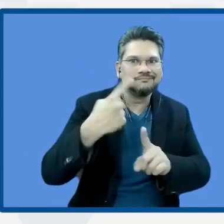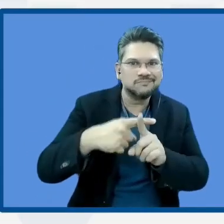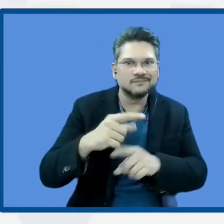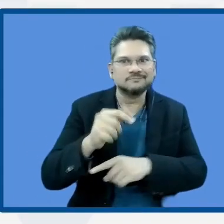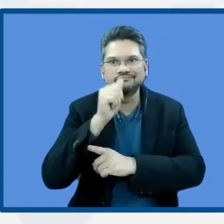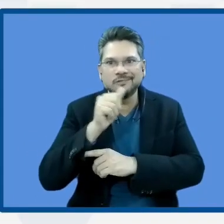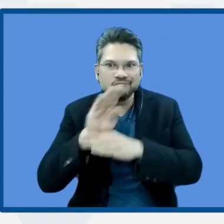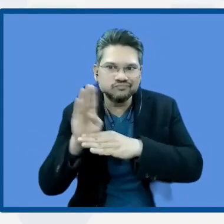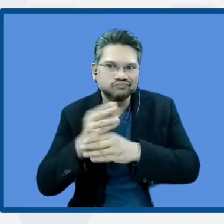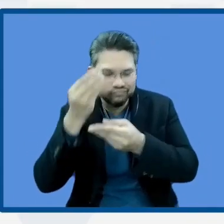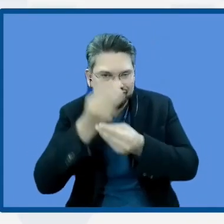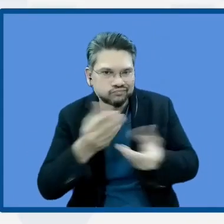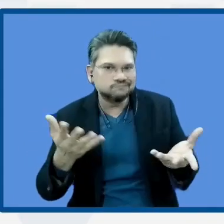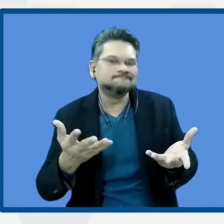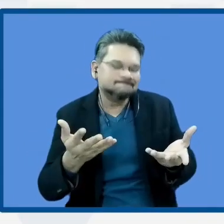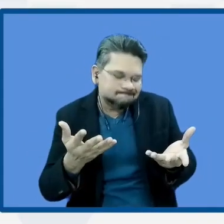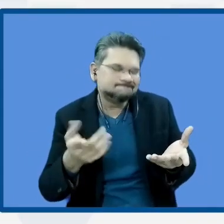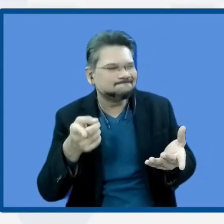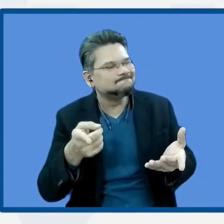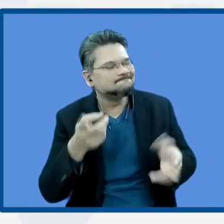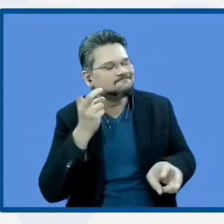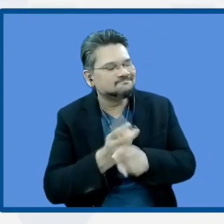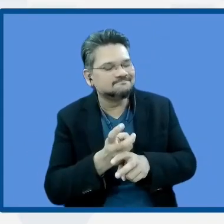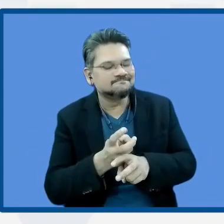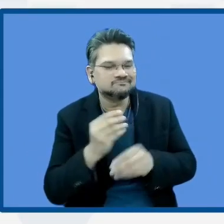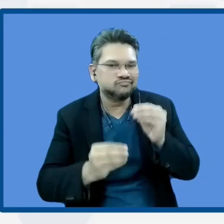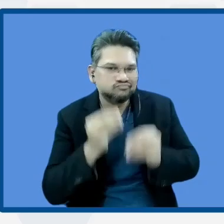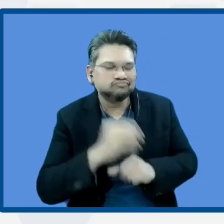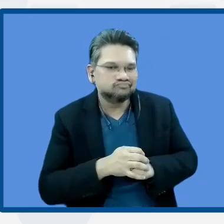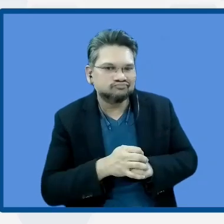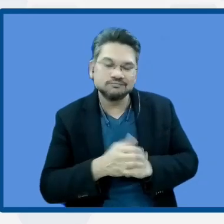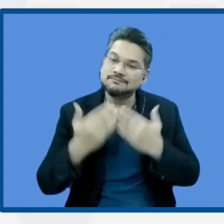Thank you, Alice. Alan?